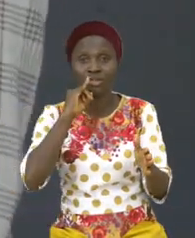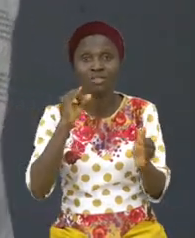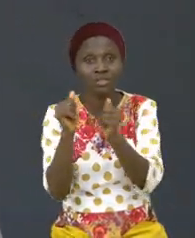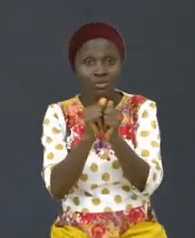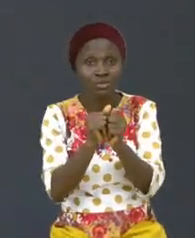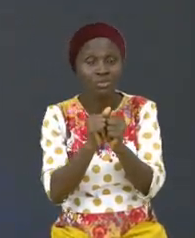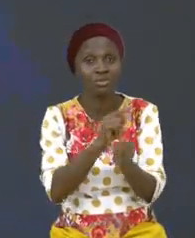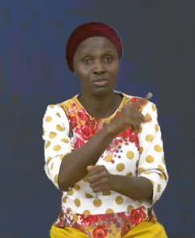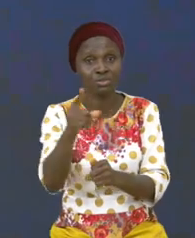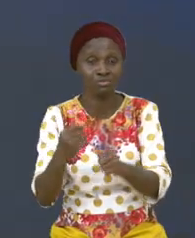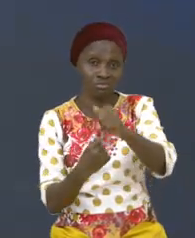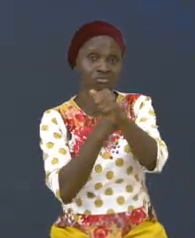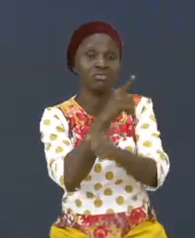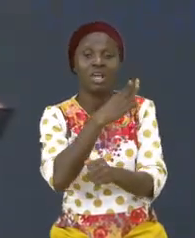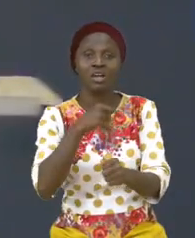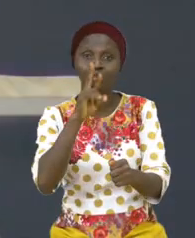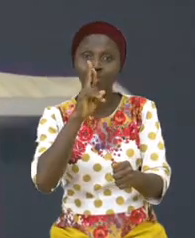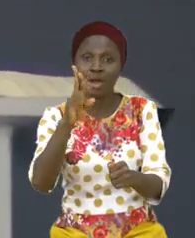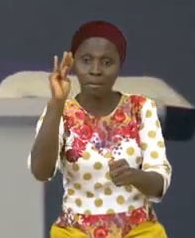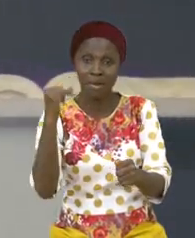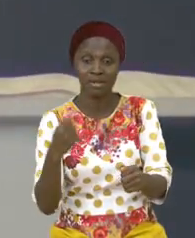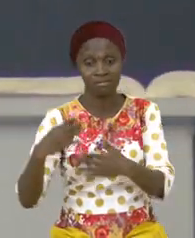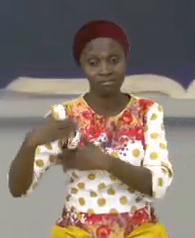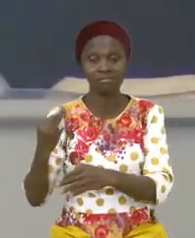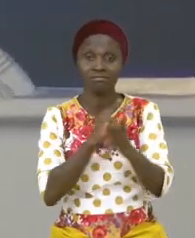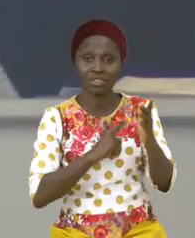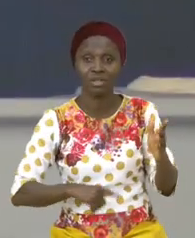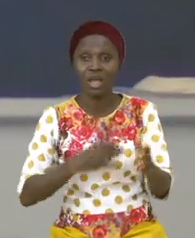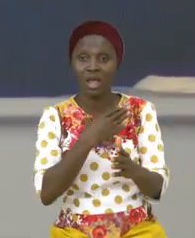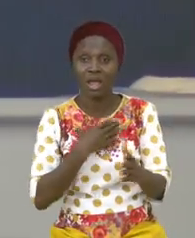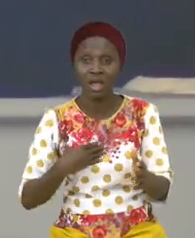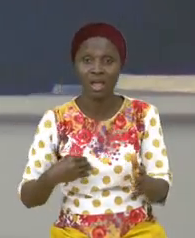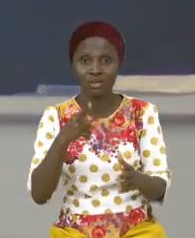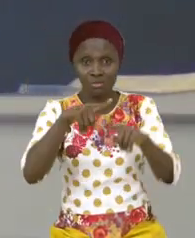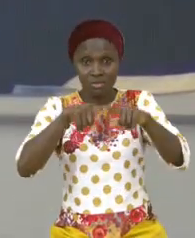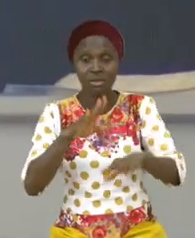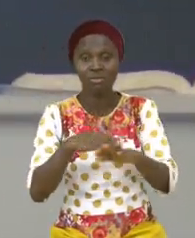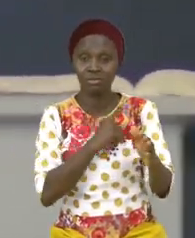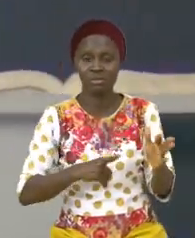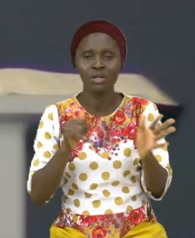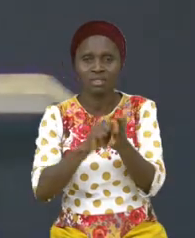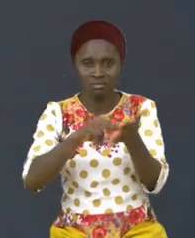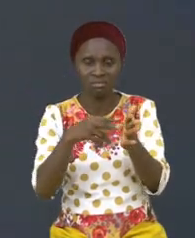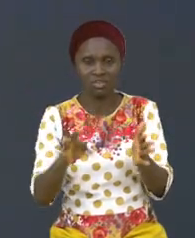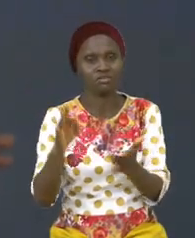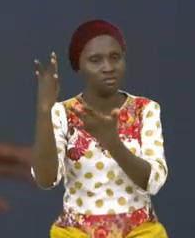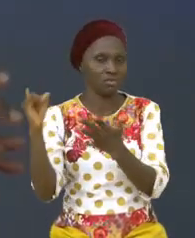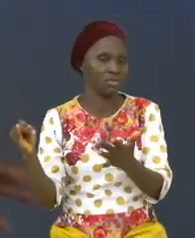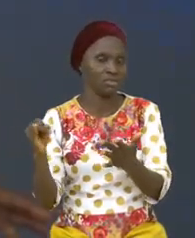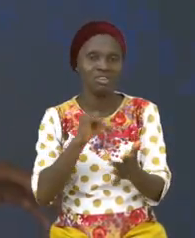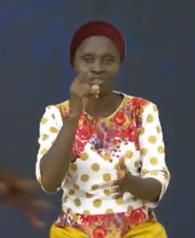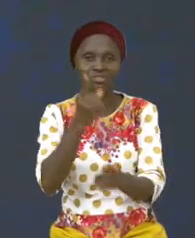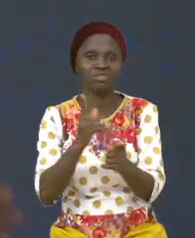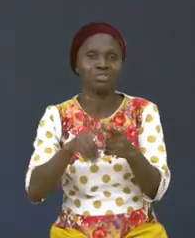by the side of the Lord. And you win with the Lord. That's waiting. It's not just being